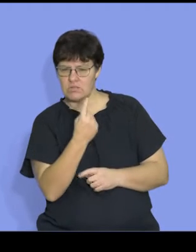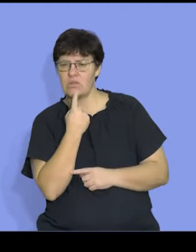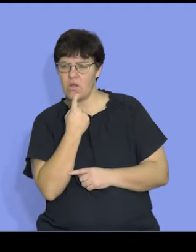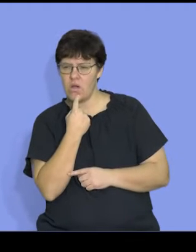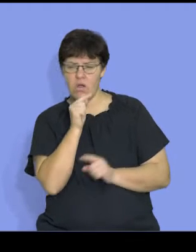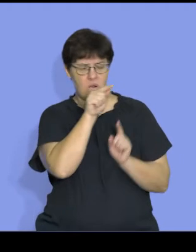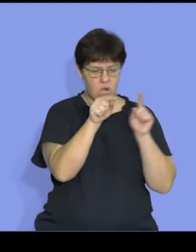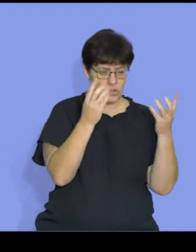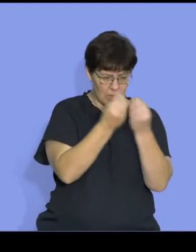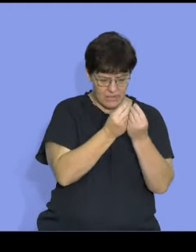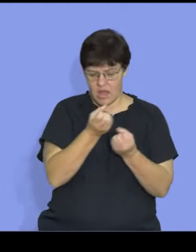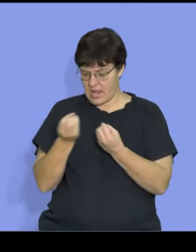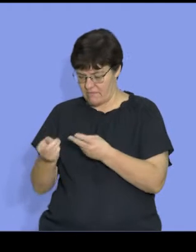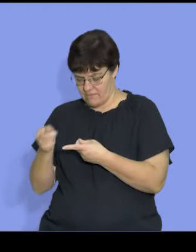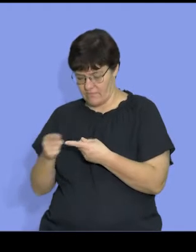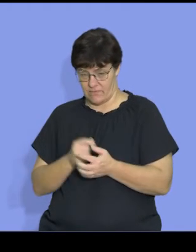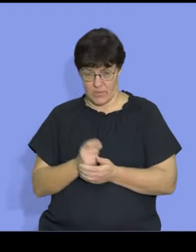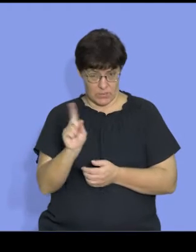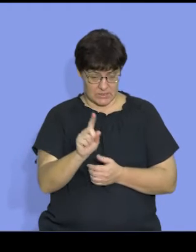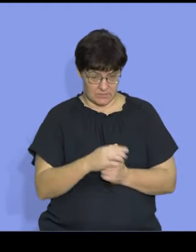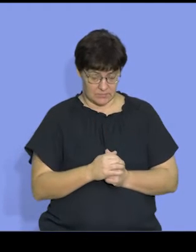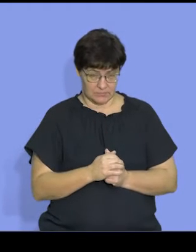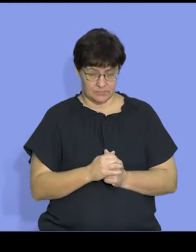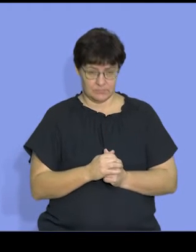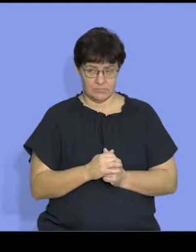us salt, water, and carbon dioxide. Now,